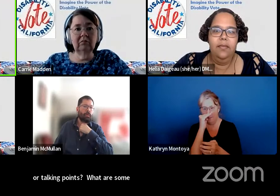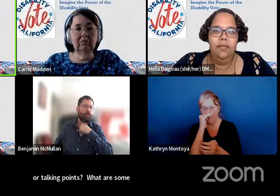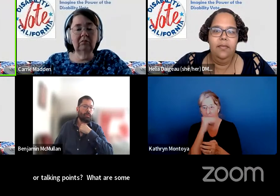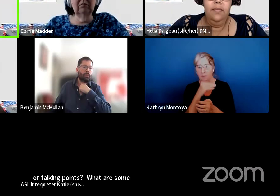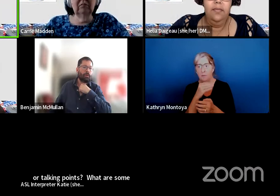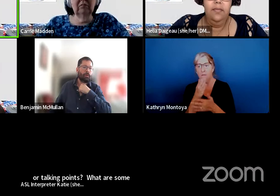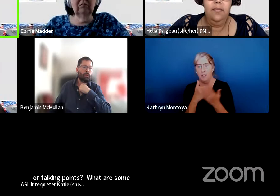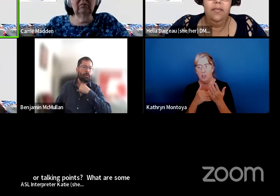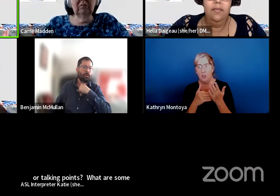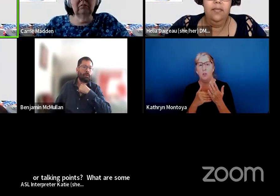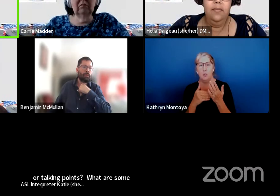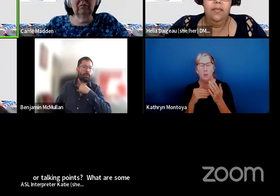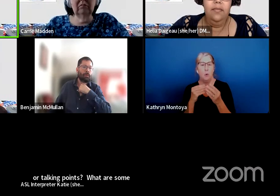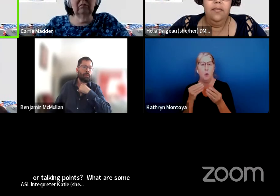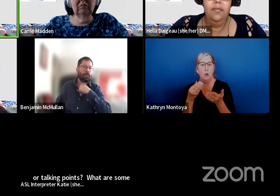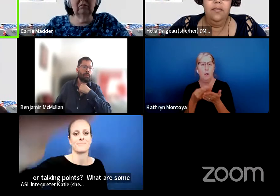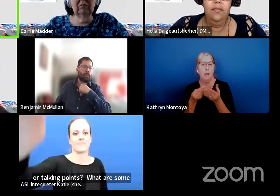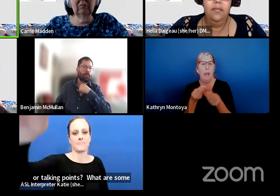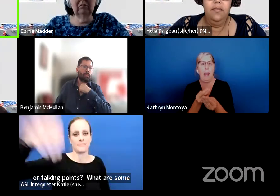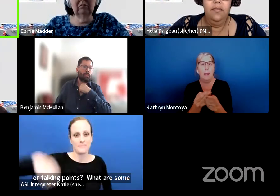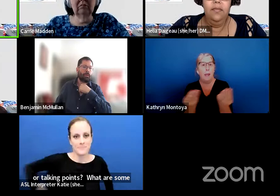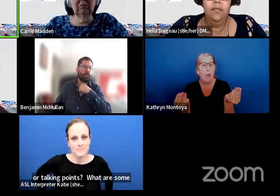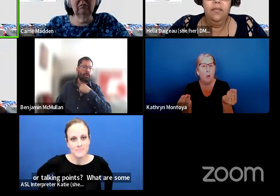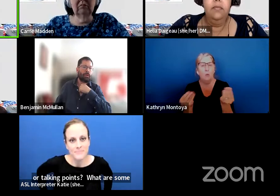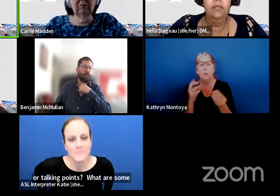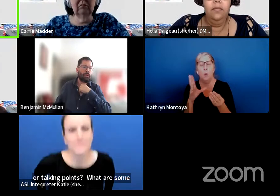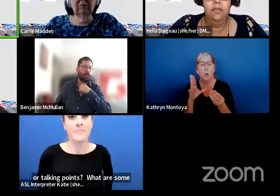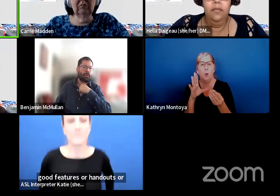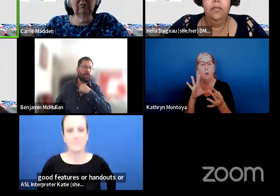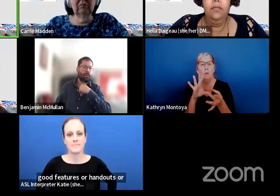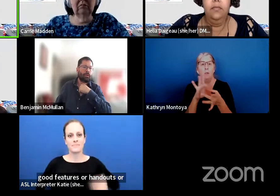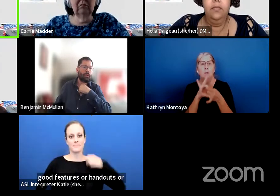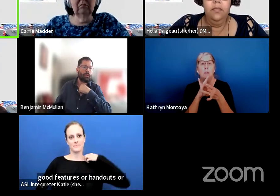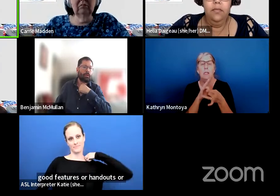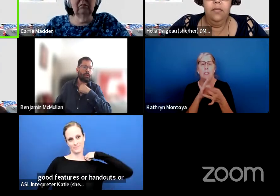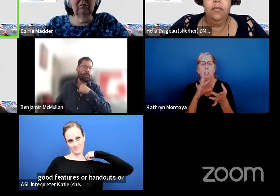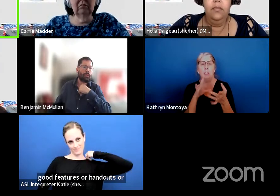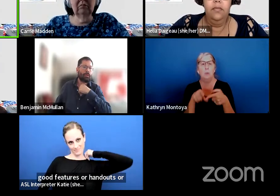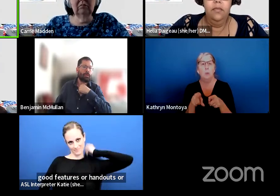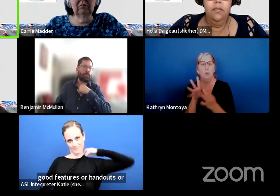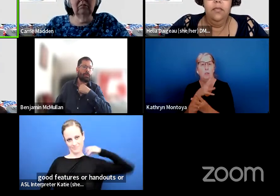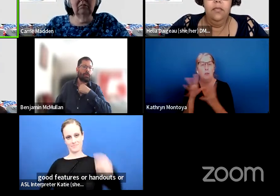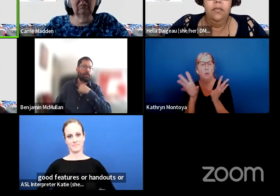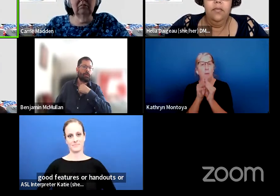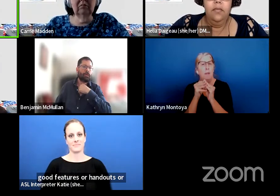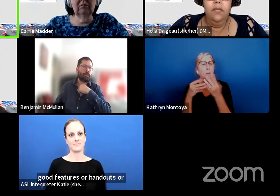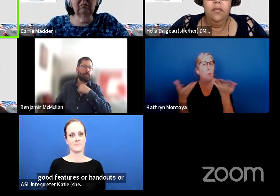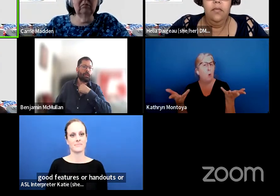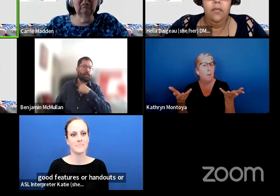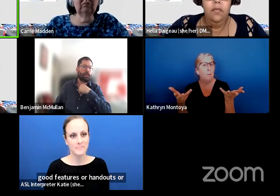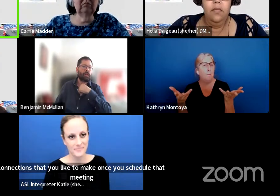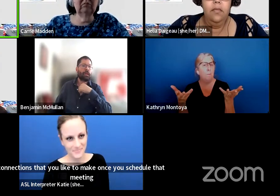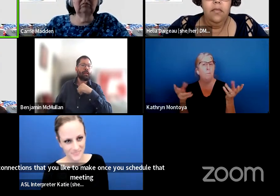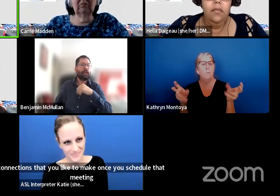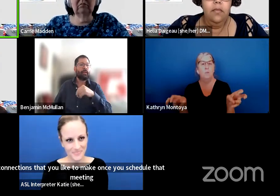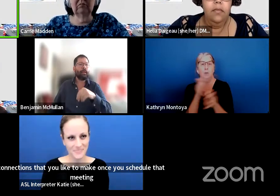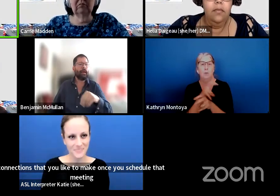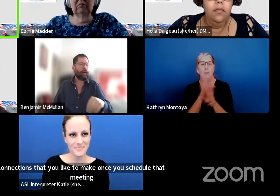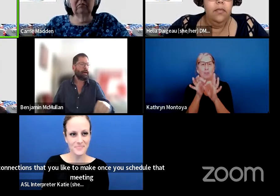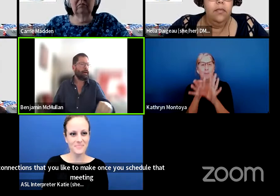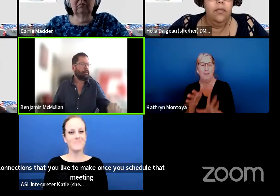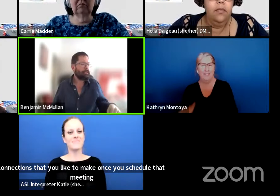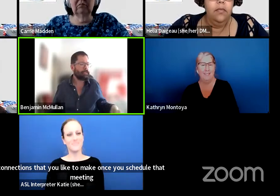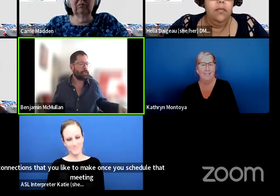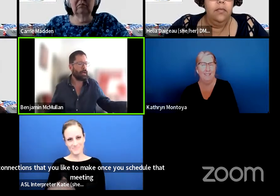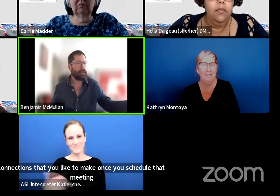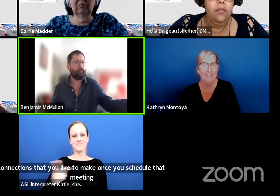features or handouts or connections that you like to make once you schedule that meeting? Let's go to Ben.